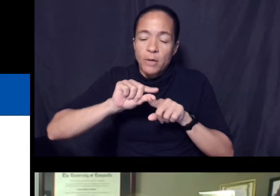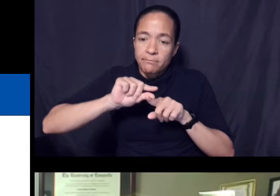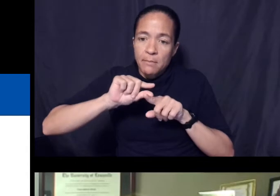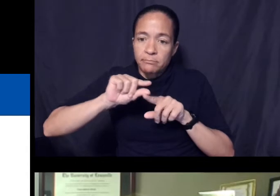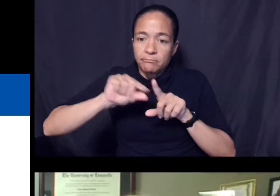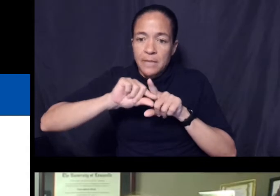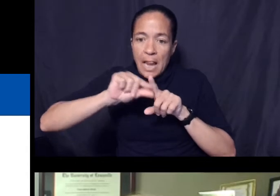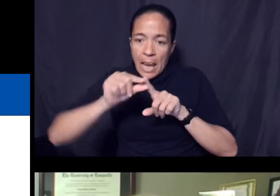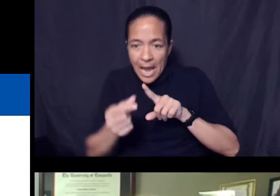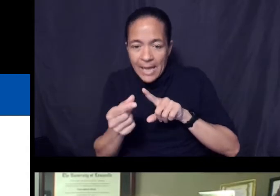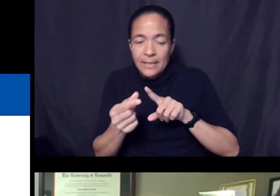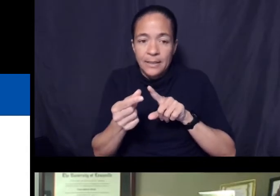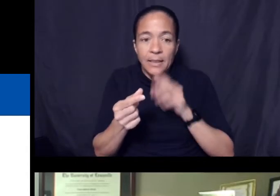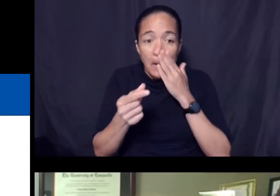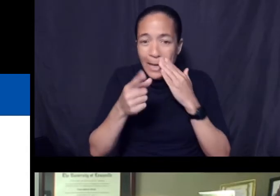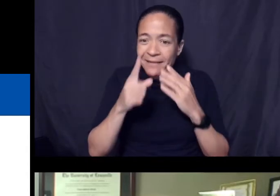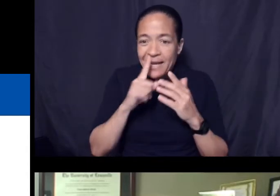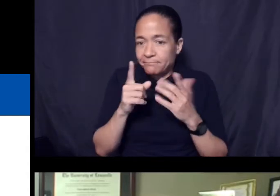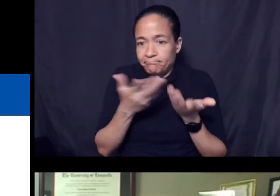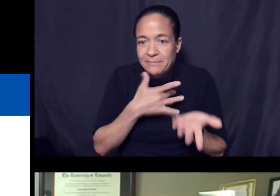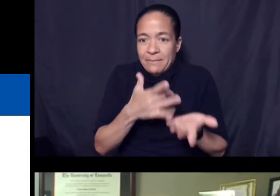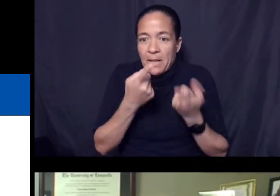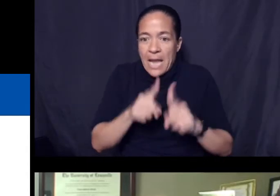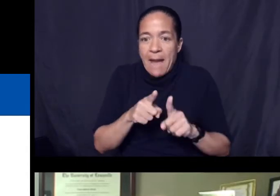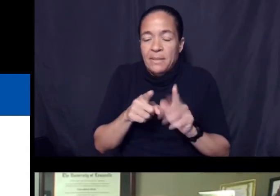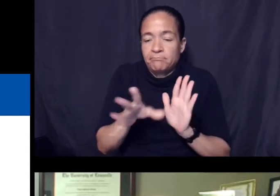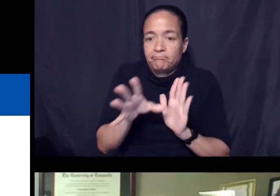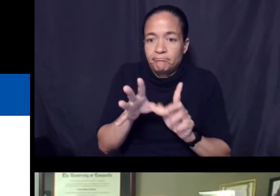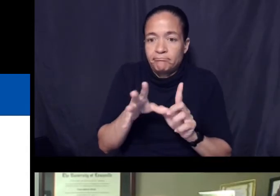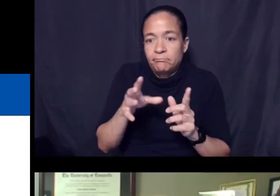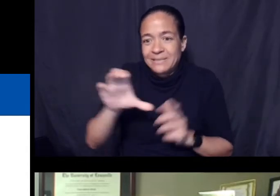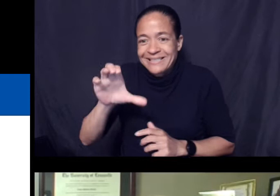ventricles. And that is classic for CMV. So if we saw in a